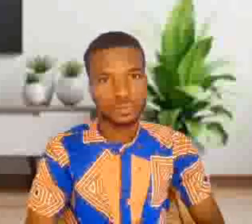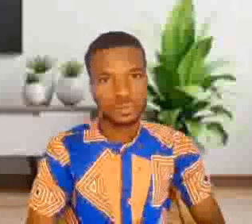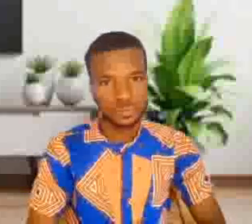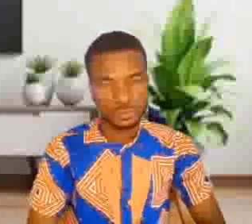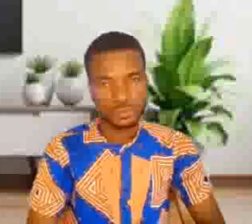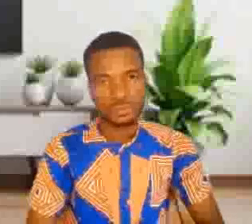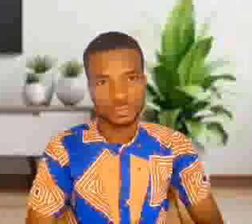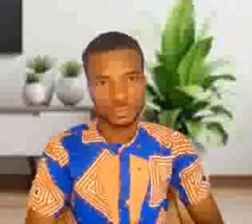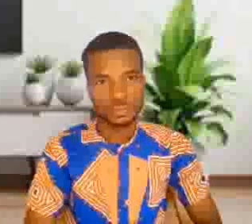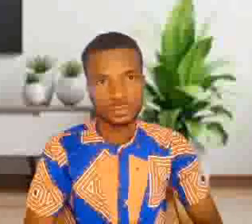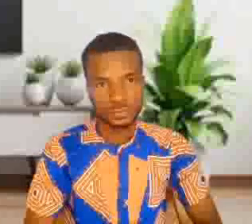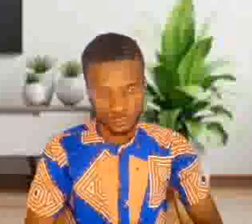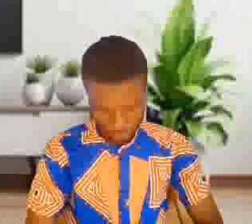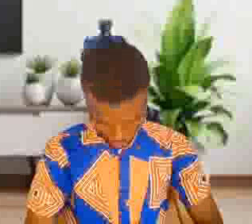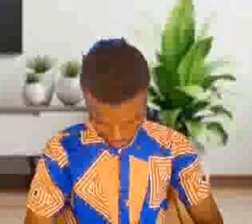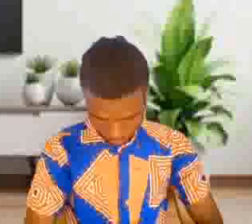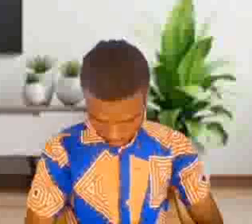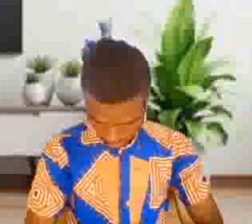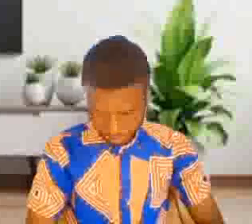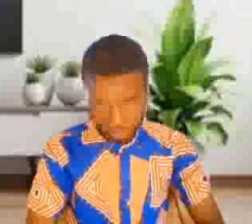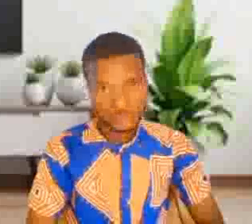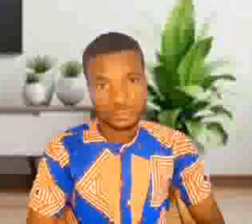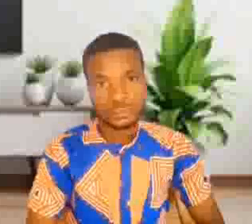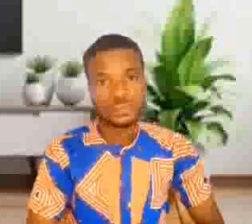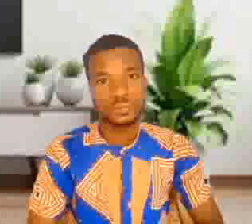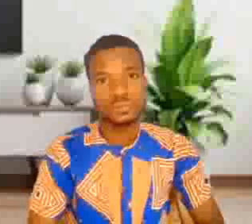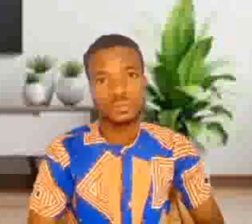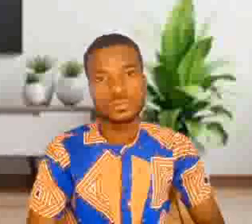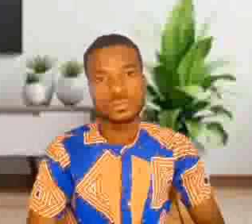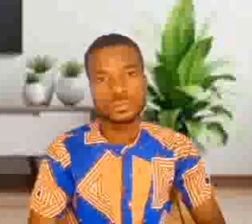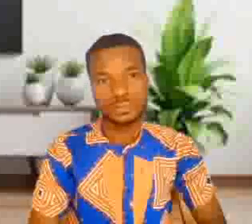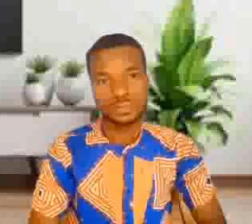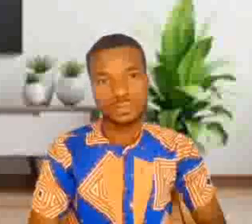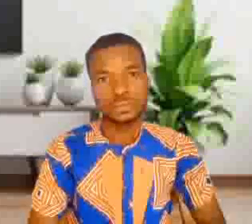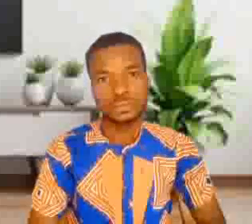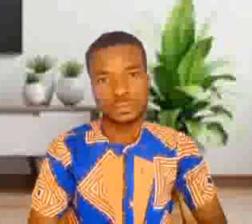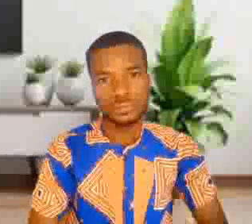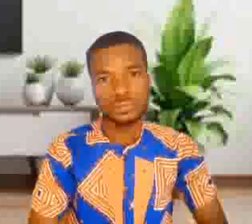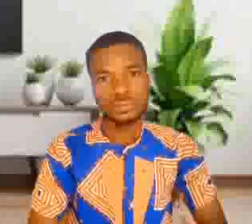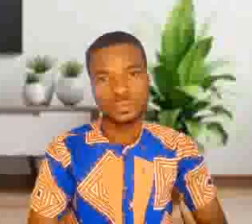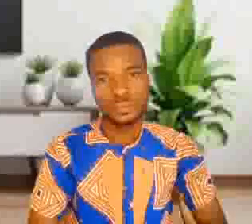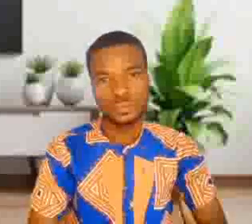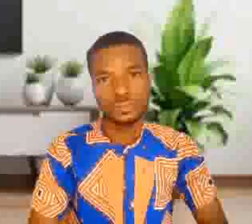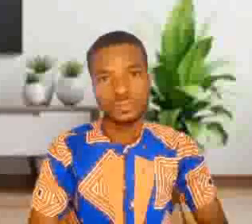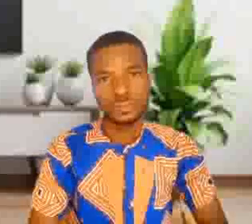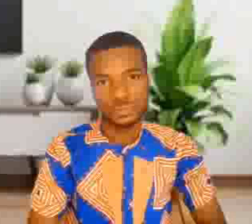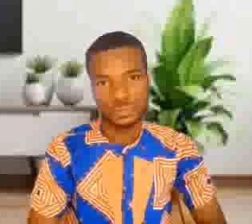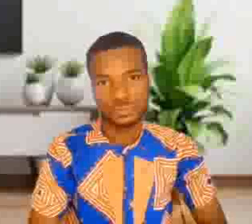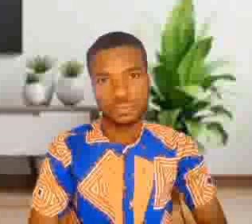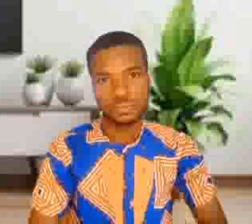that scripture that God's plan was for man to have dominion on the face of the